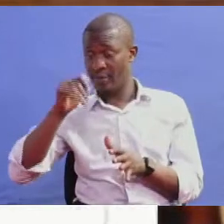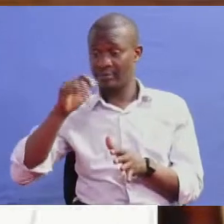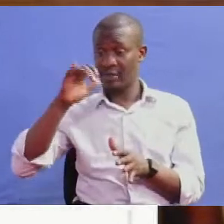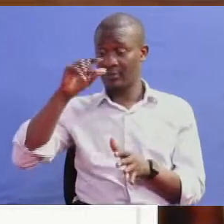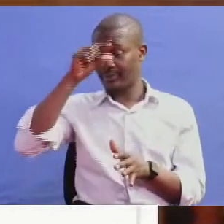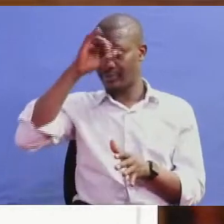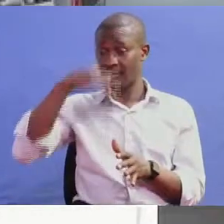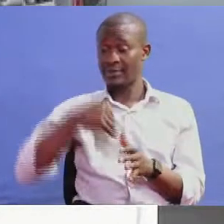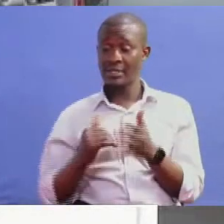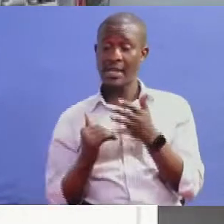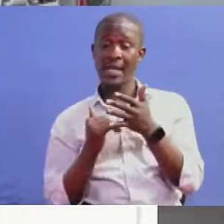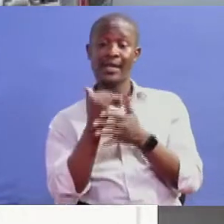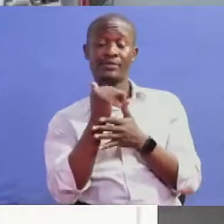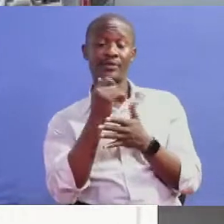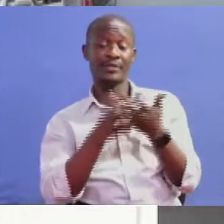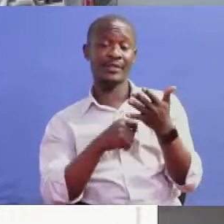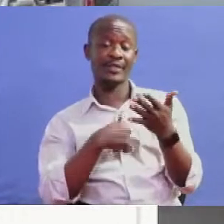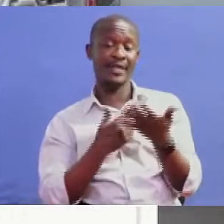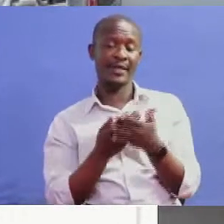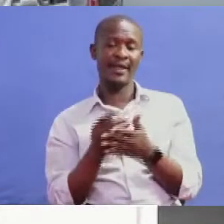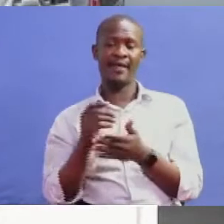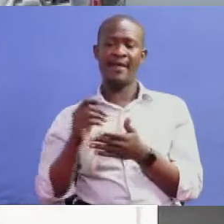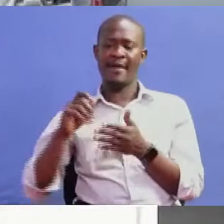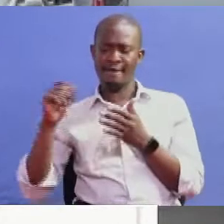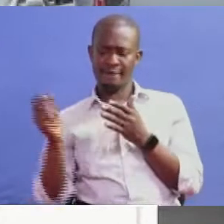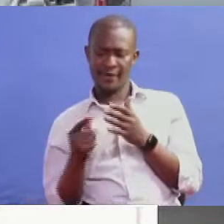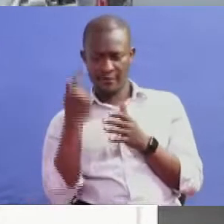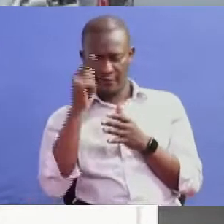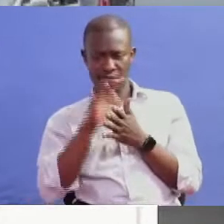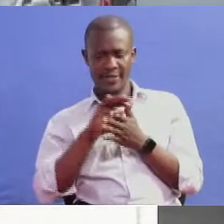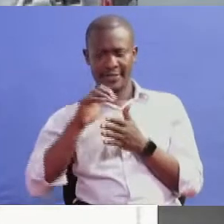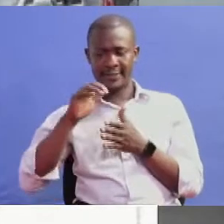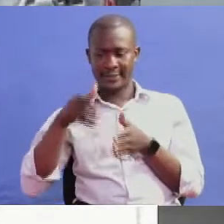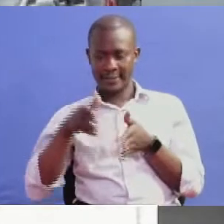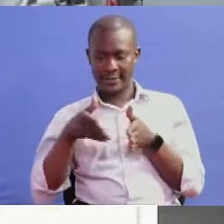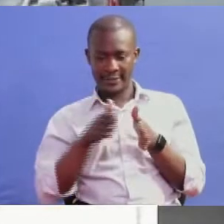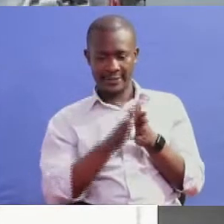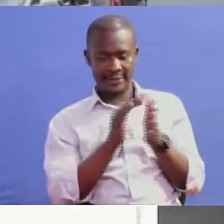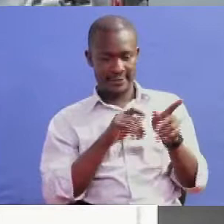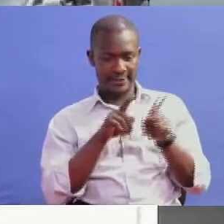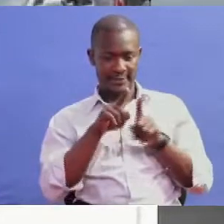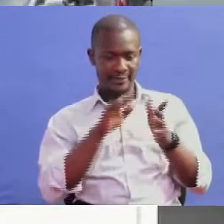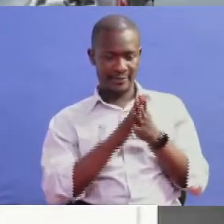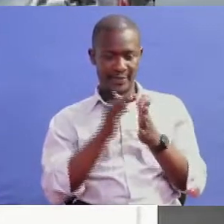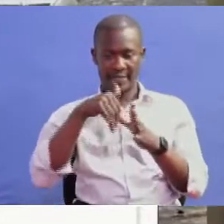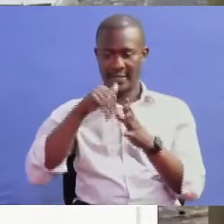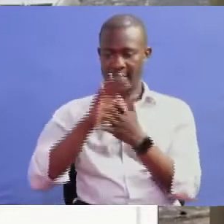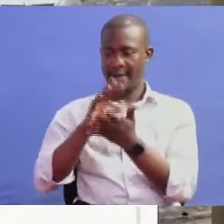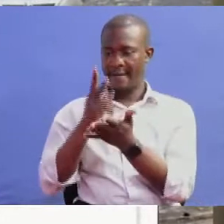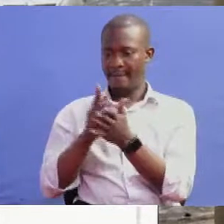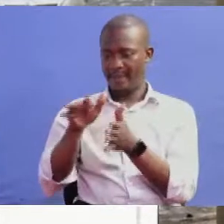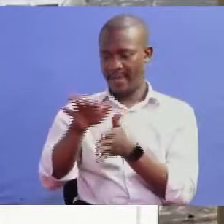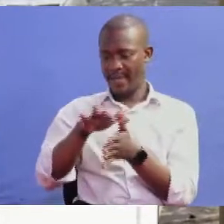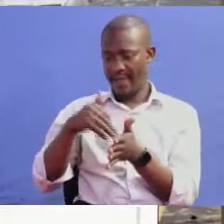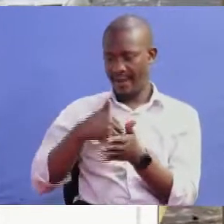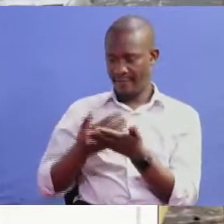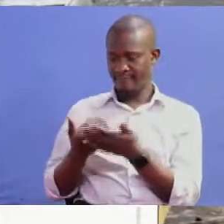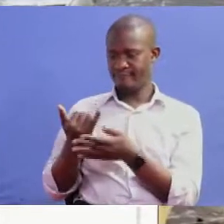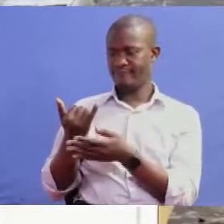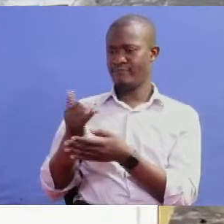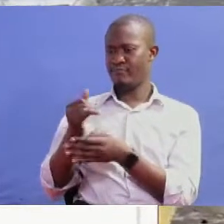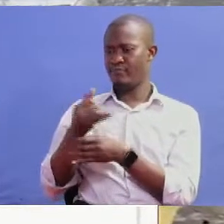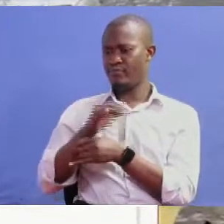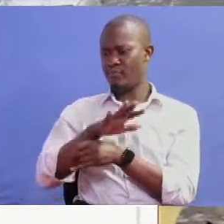suggested raising taxes and fines for the city's transportation system, including parking areas, drop-off locations and